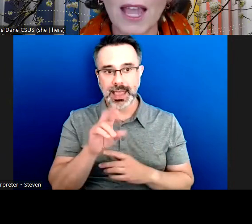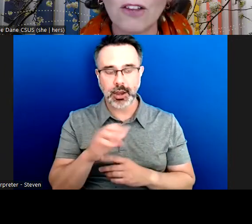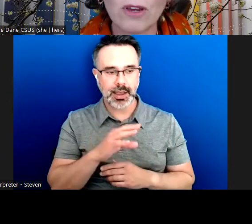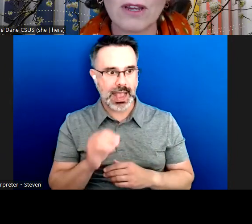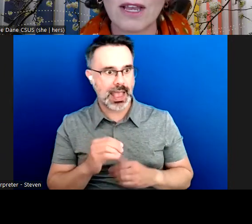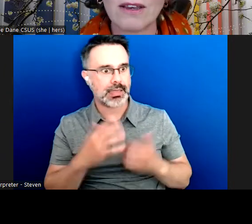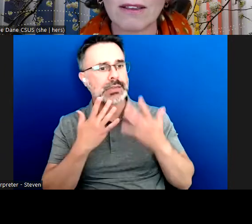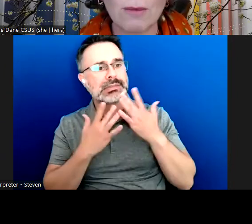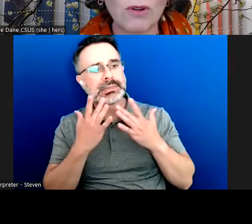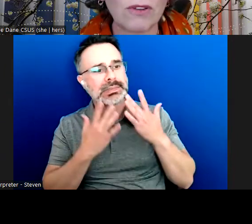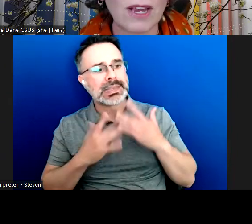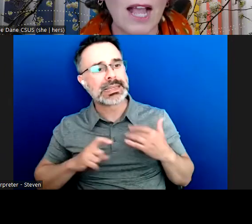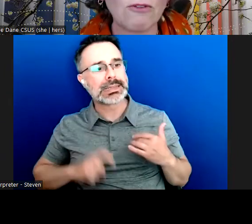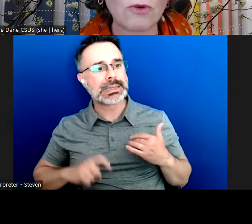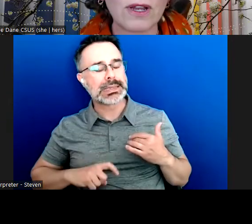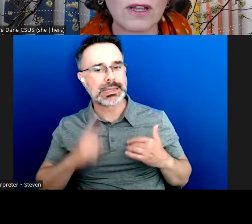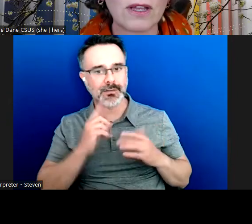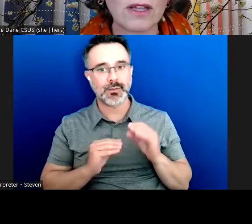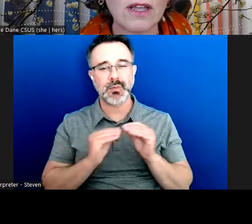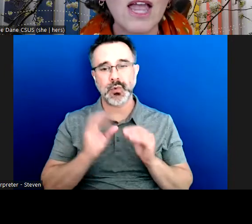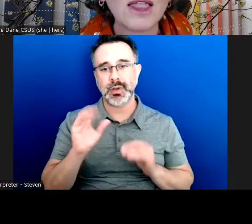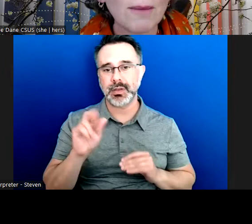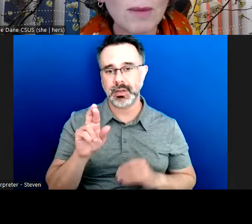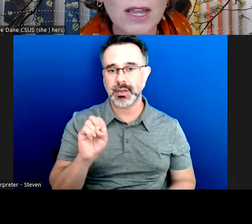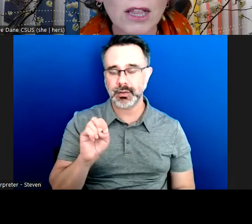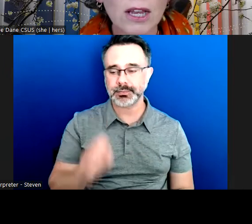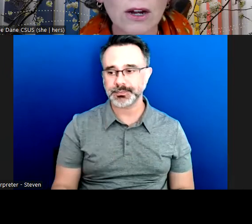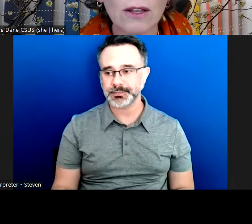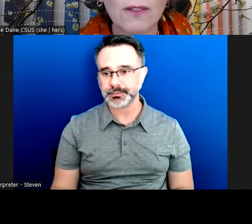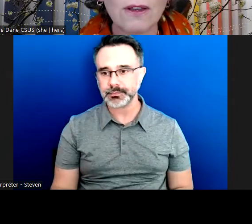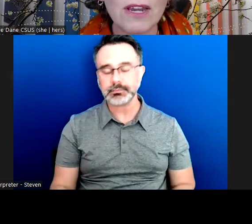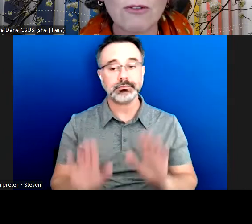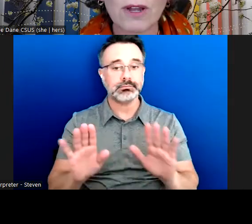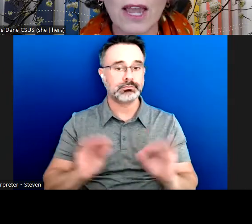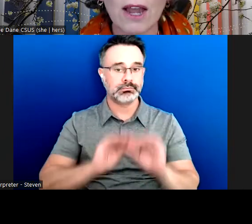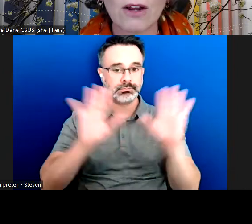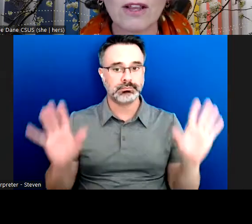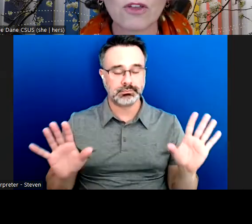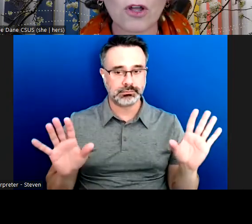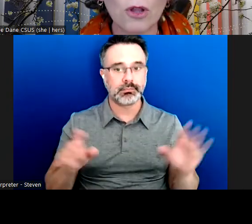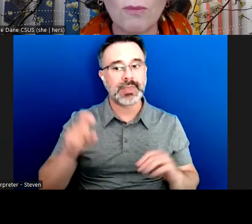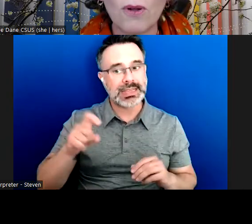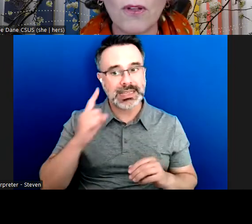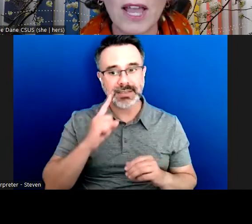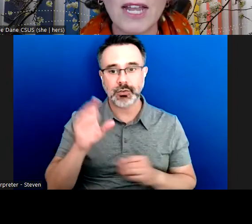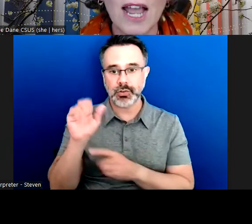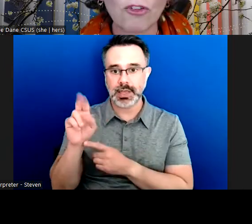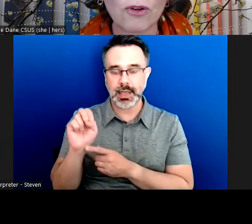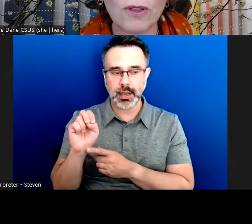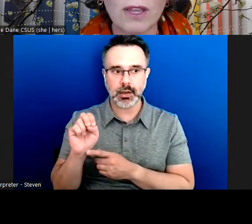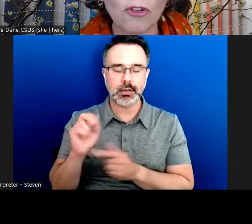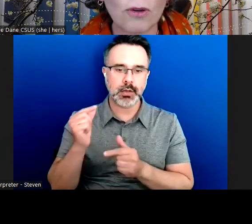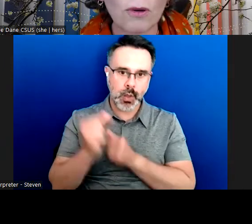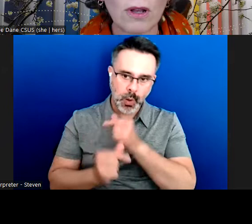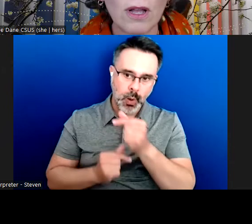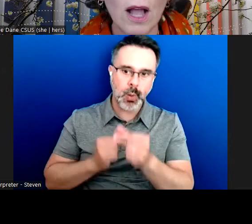for the aging and disabled in California. Let me be clear, the need for care is a global and